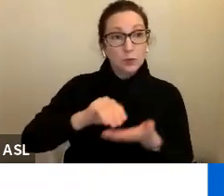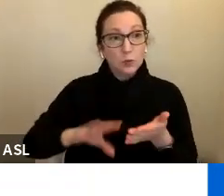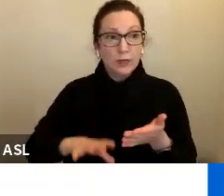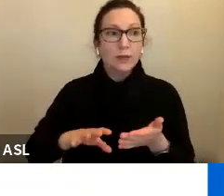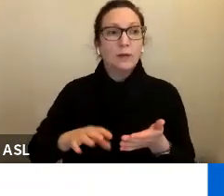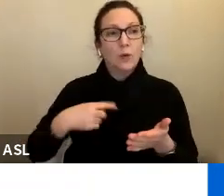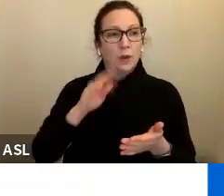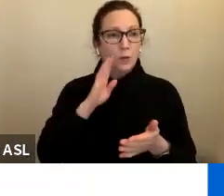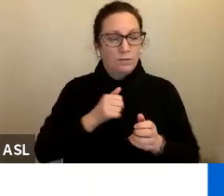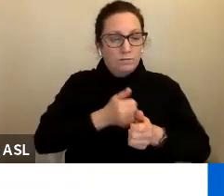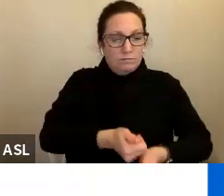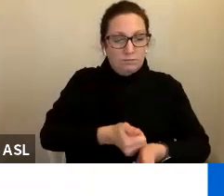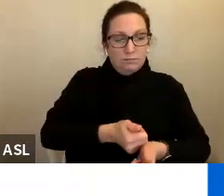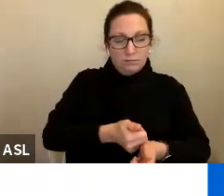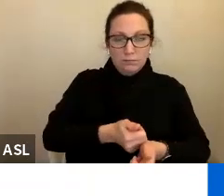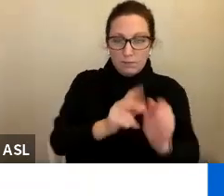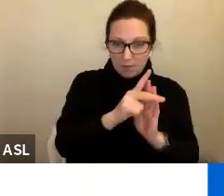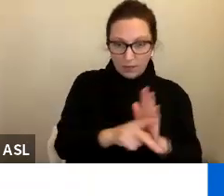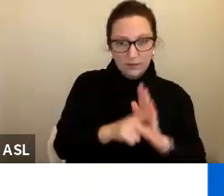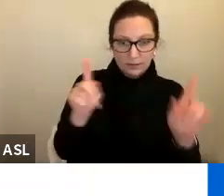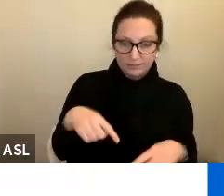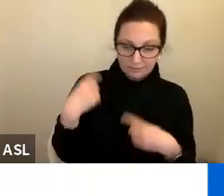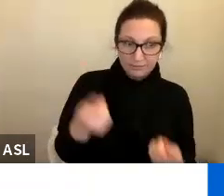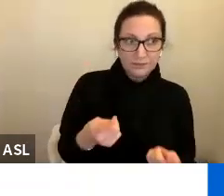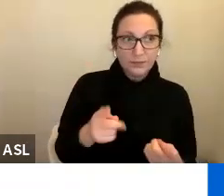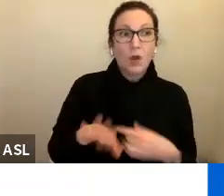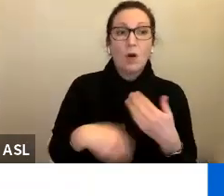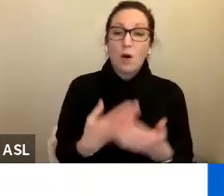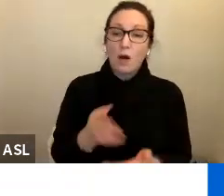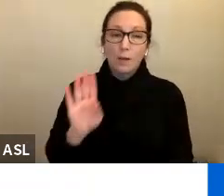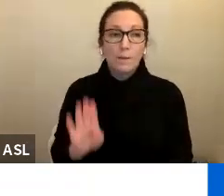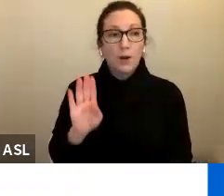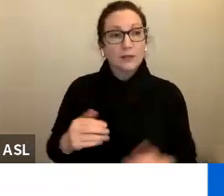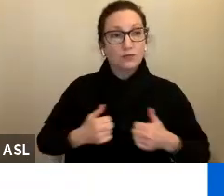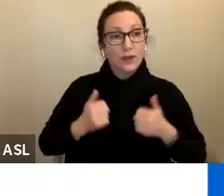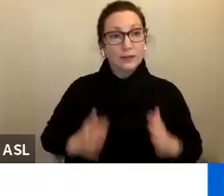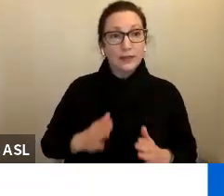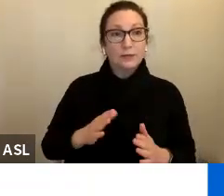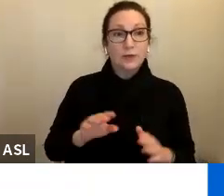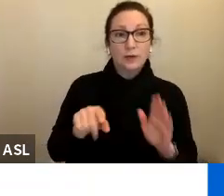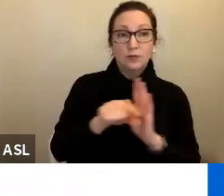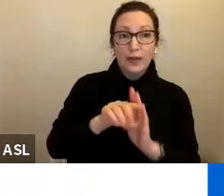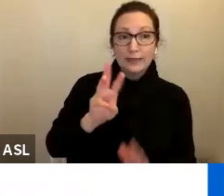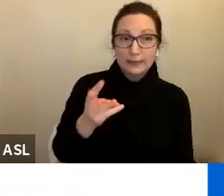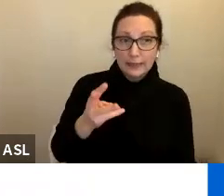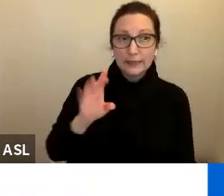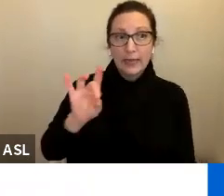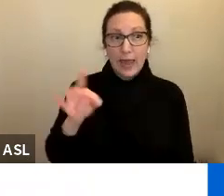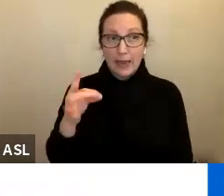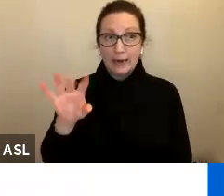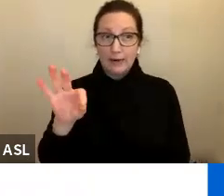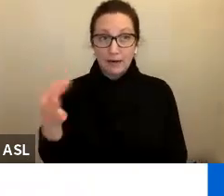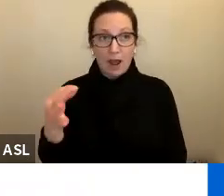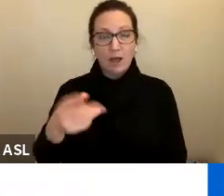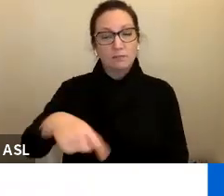historical practice, where all Boston residents in grades 6, 8, or 9 are eligible to be able to apply for